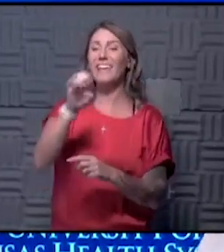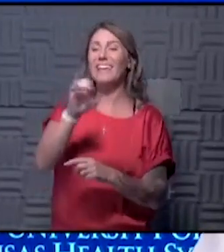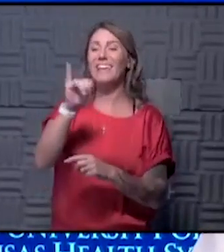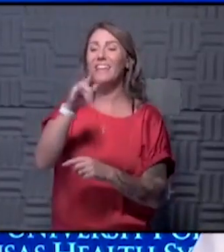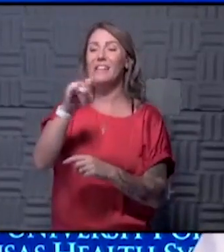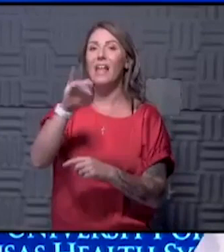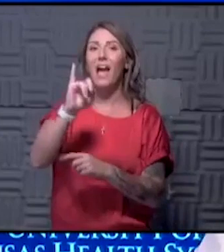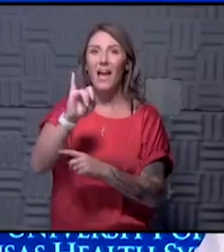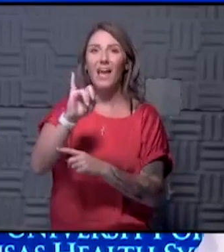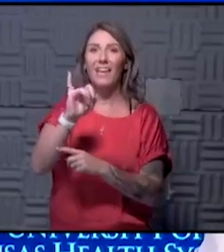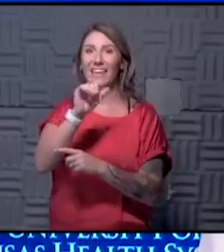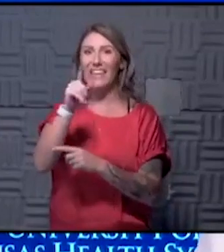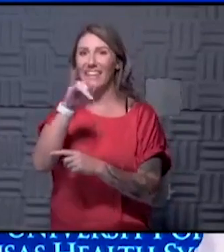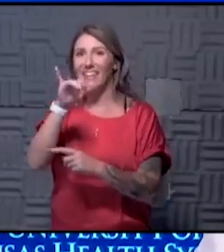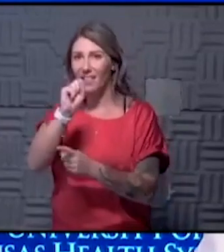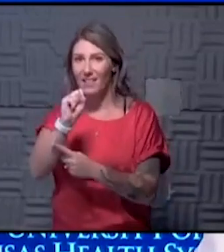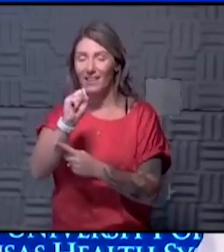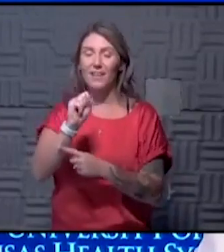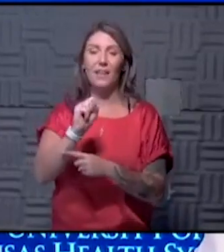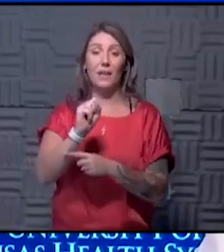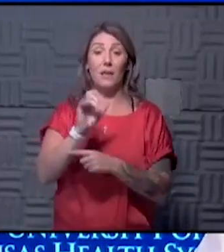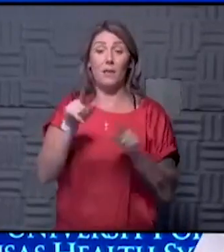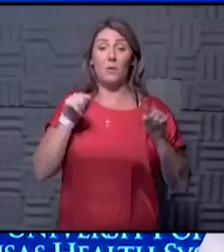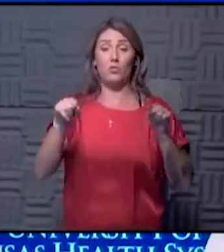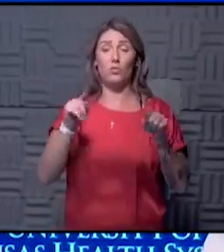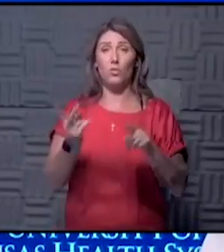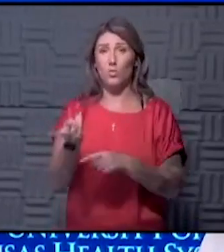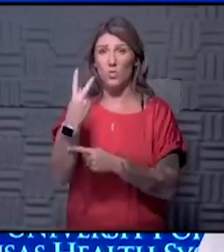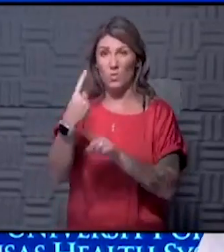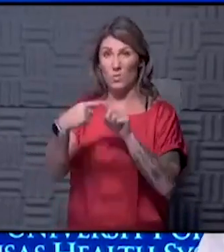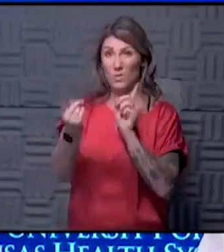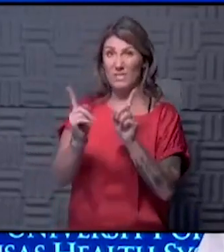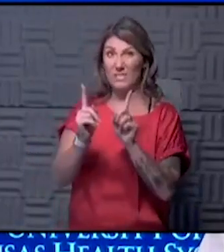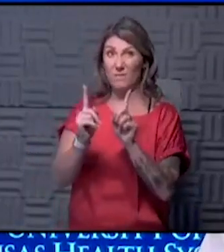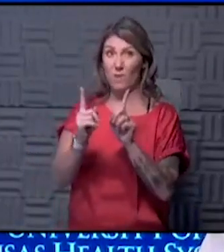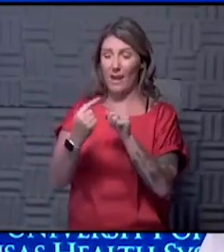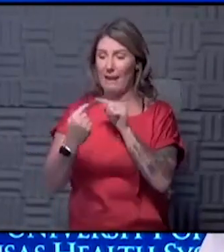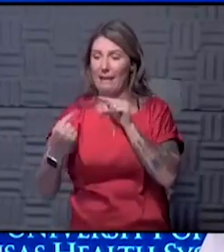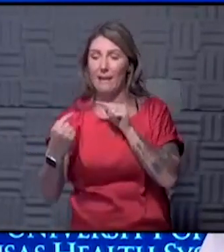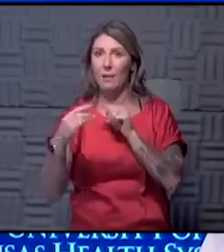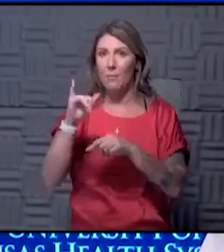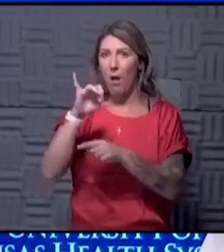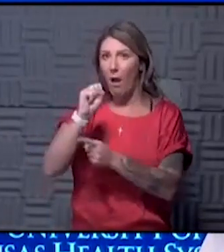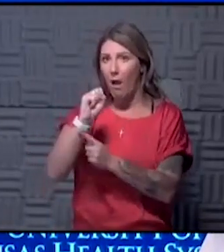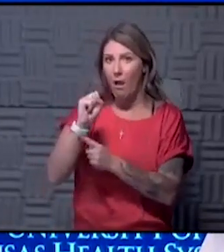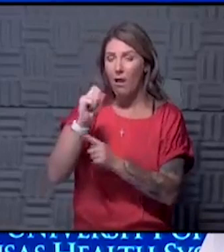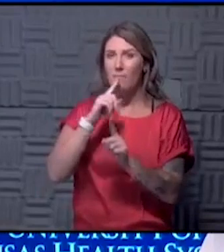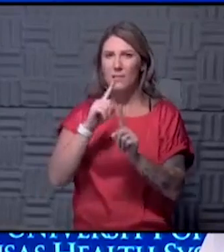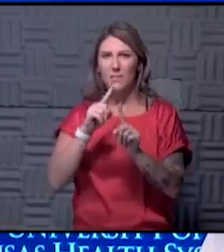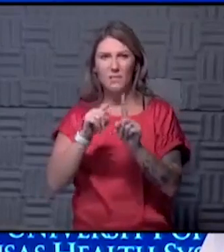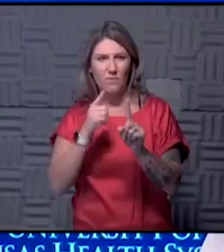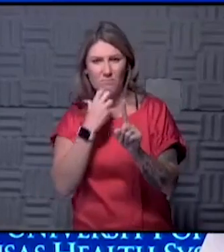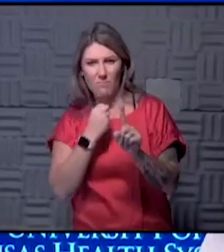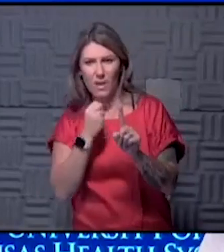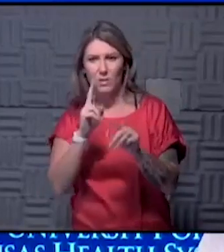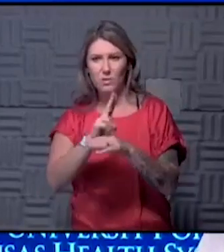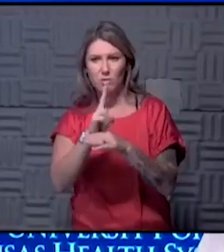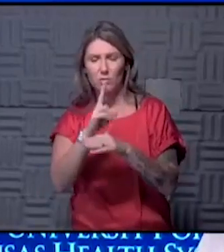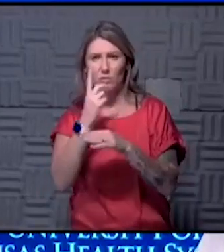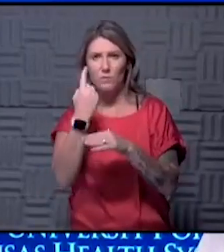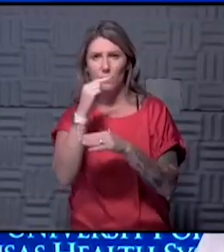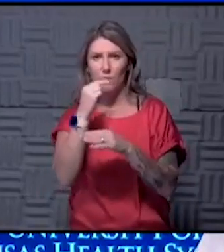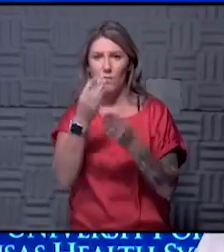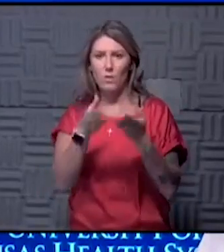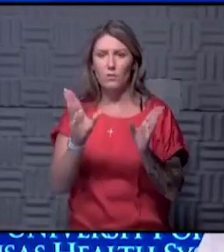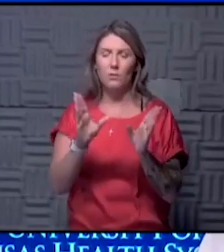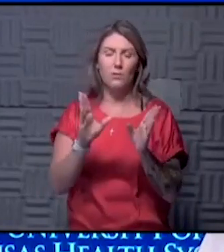one from Regeneron actually includes two different antibodies. That drug, I don't think that's available for compassionate use to the general public. I'm not surprised